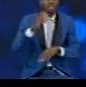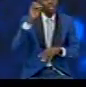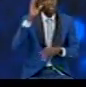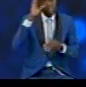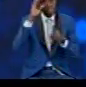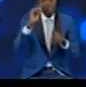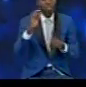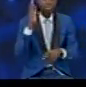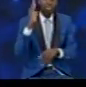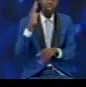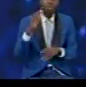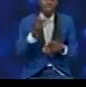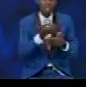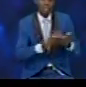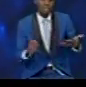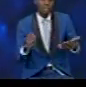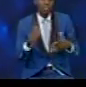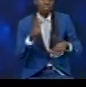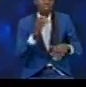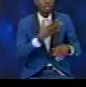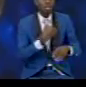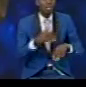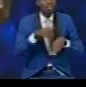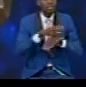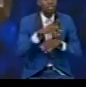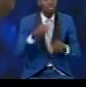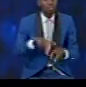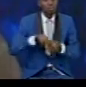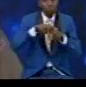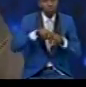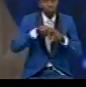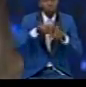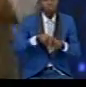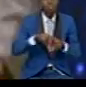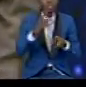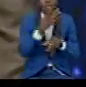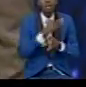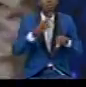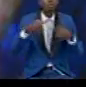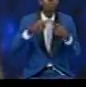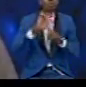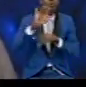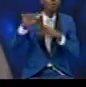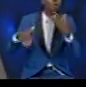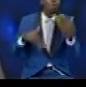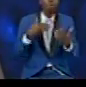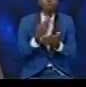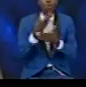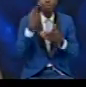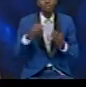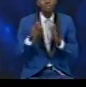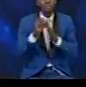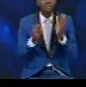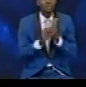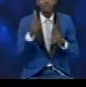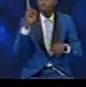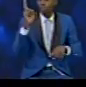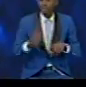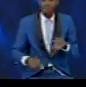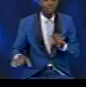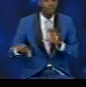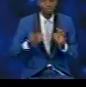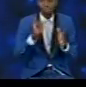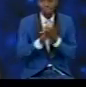down, he'll put a horse there, and then somebody will ride the horse and go to all those provinces. You cannot do